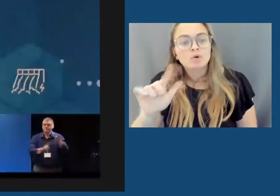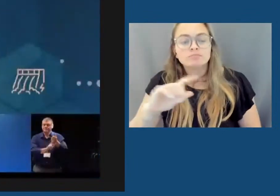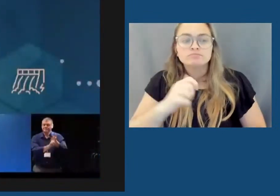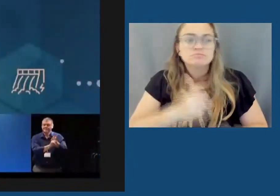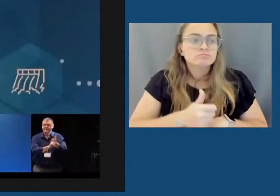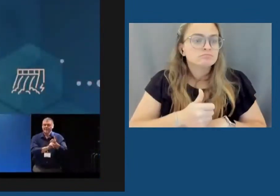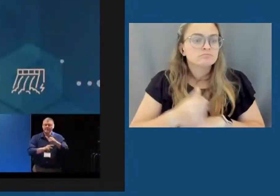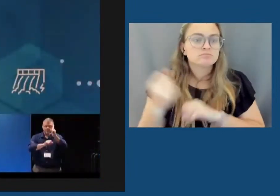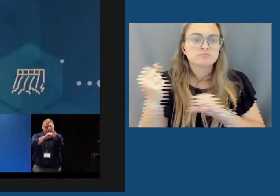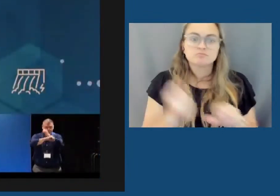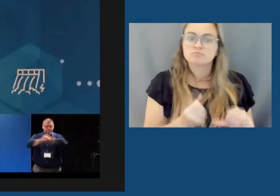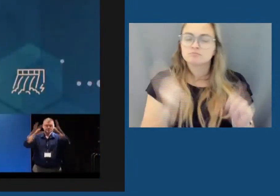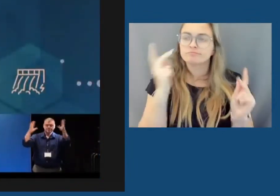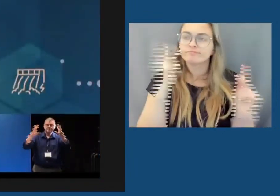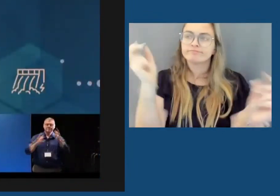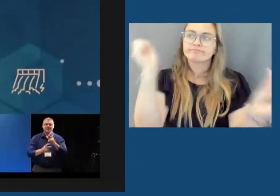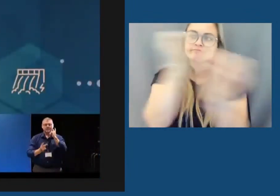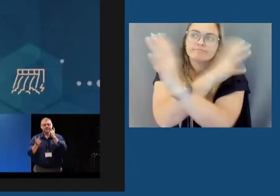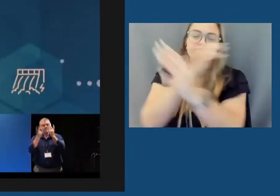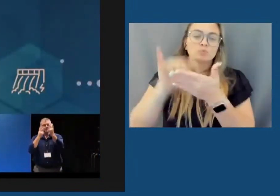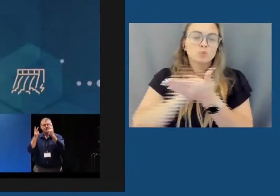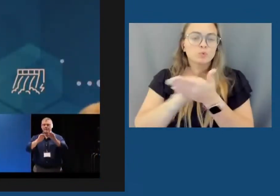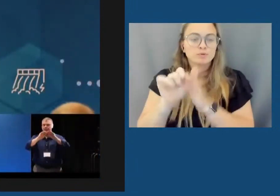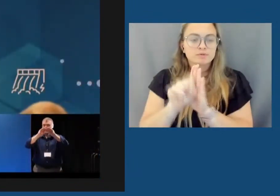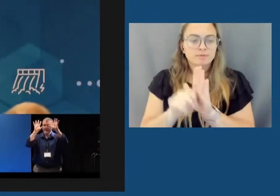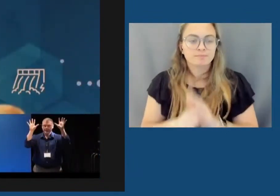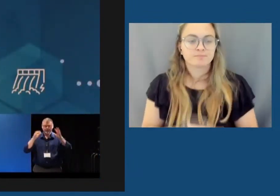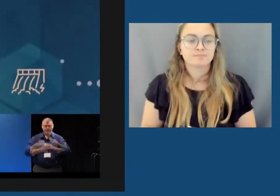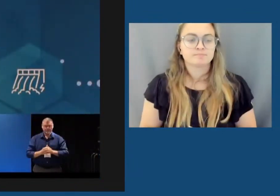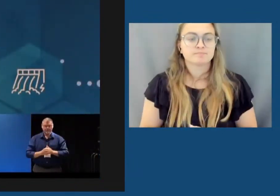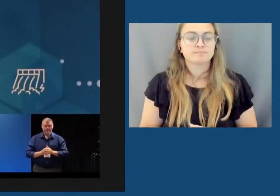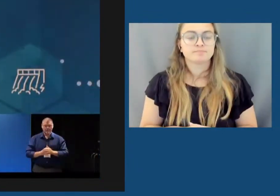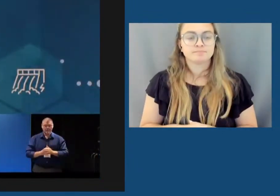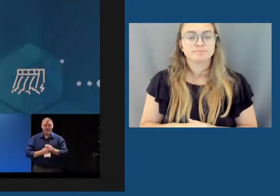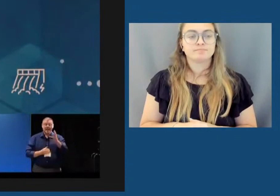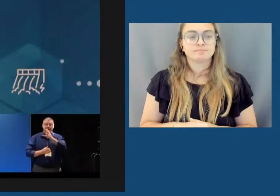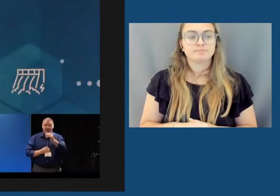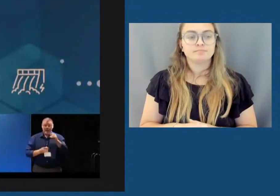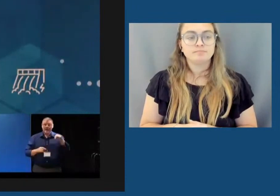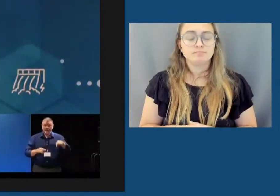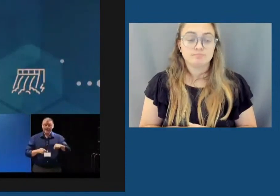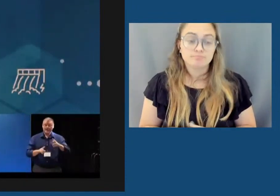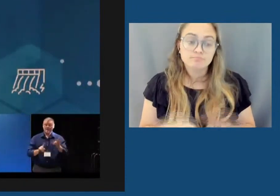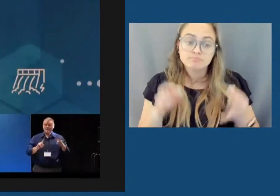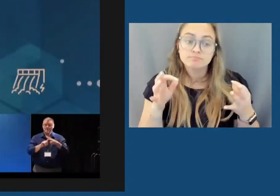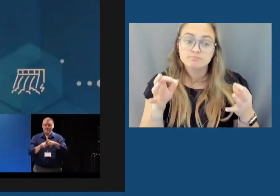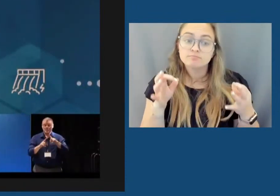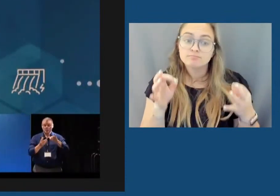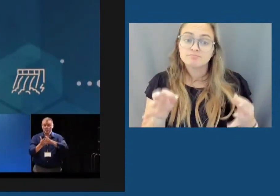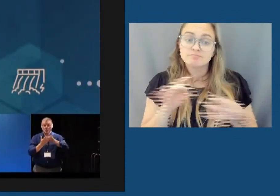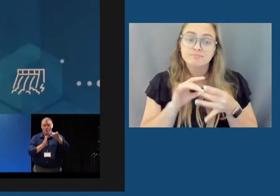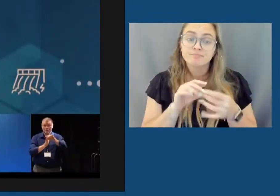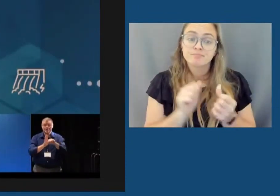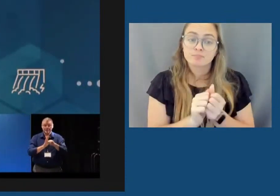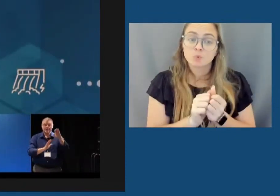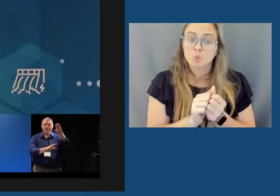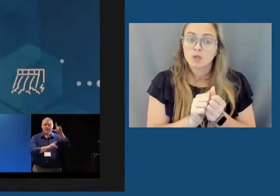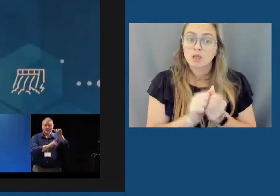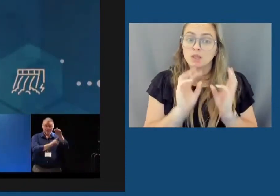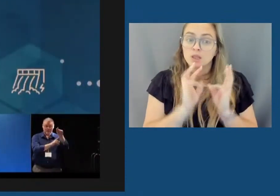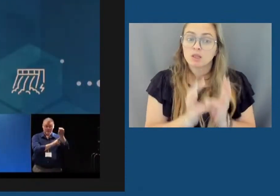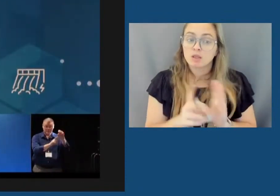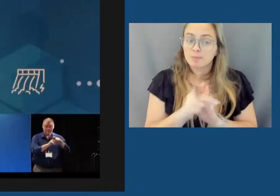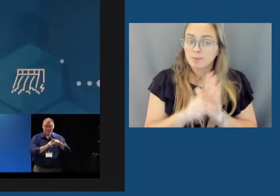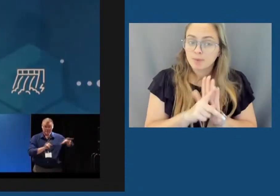bold vision for New York State. And this certainly applies to New York's climate policies and